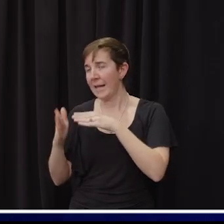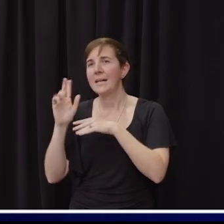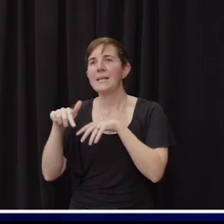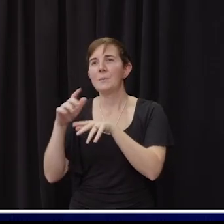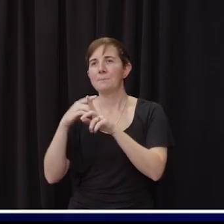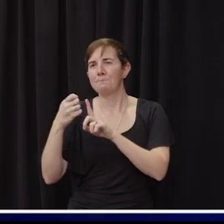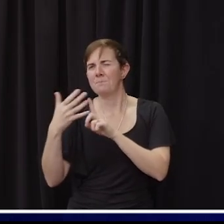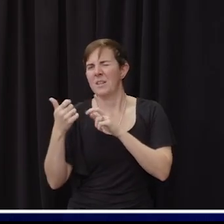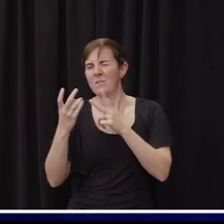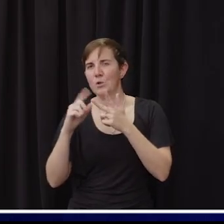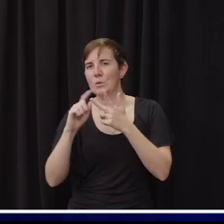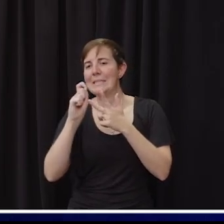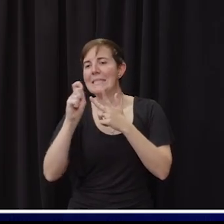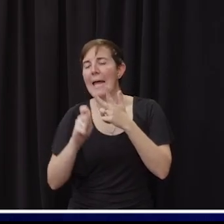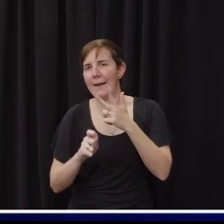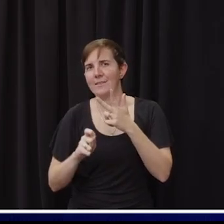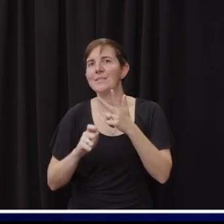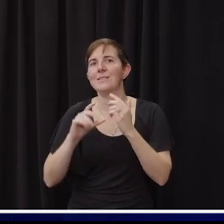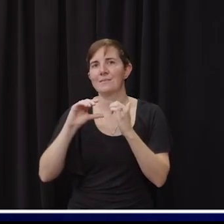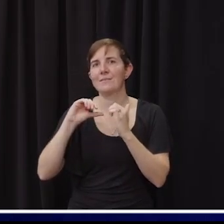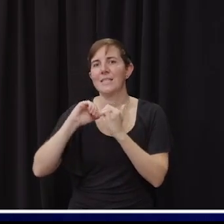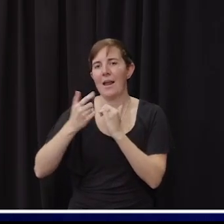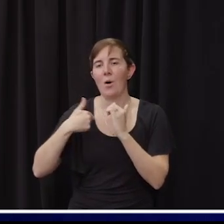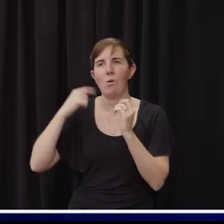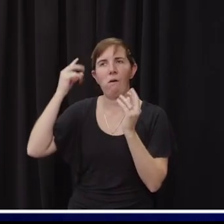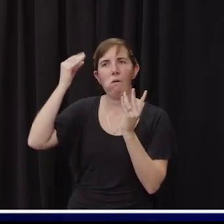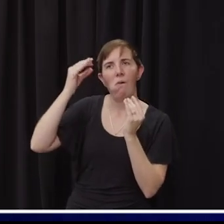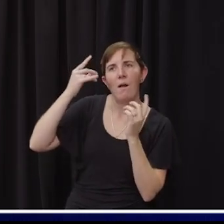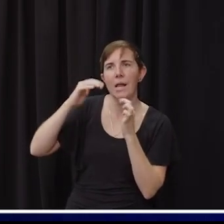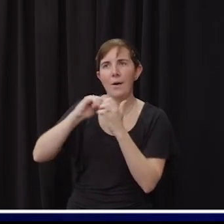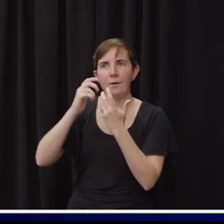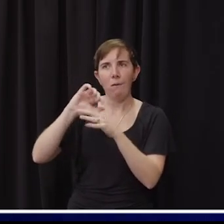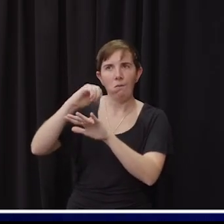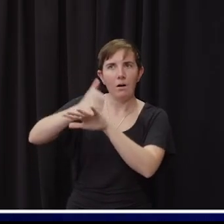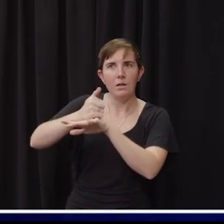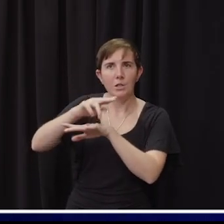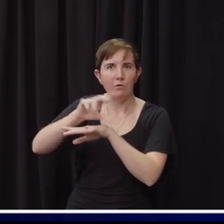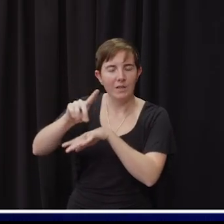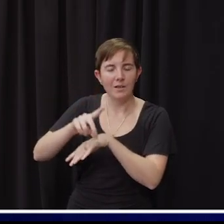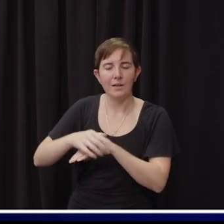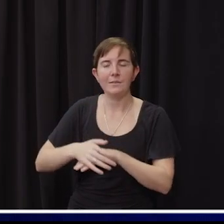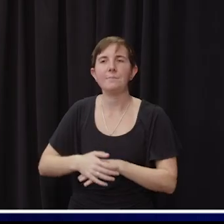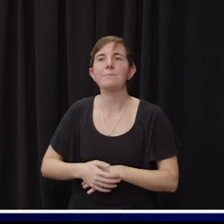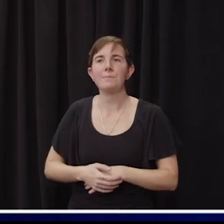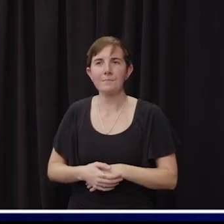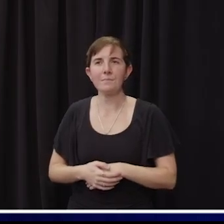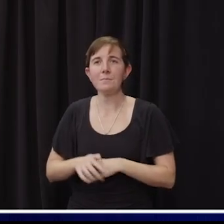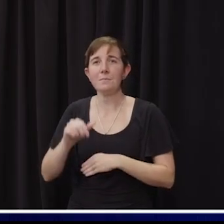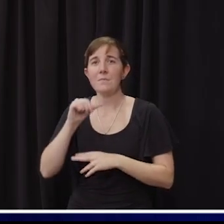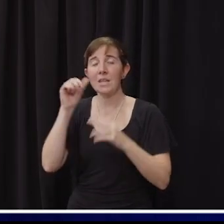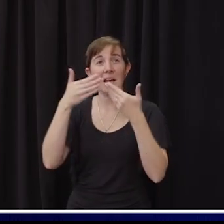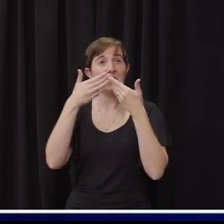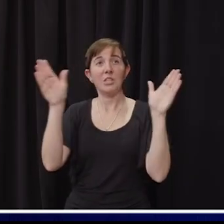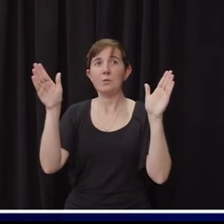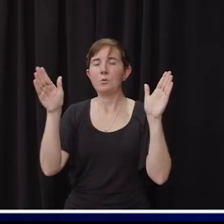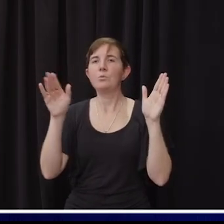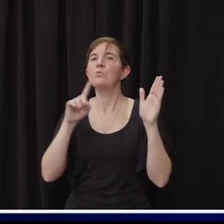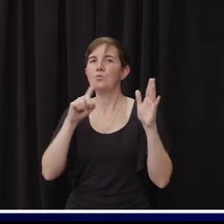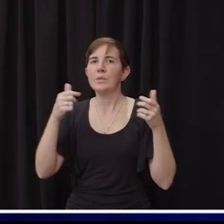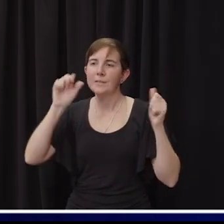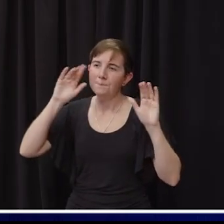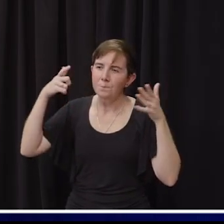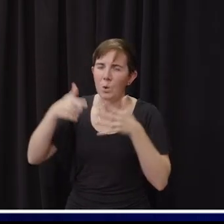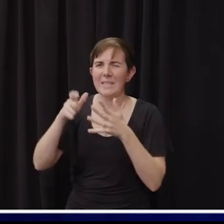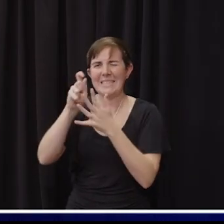a couple details and the ways that we're thinking about things, not on the broad scale, but really down to every